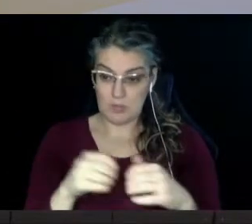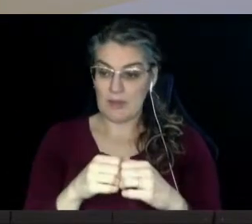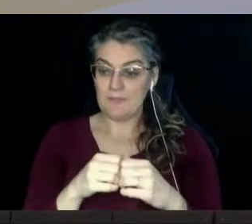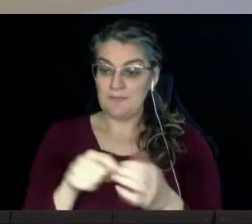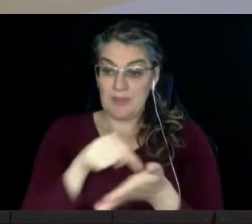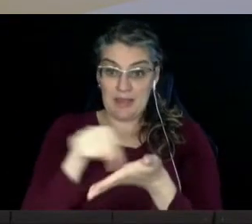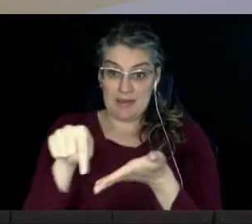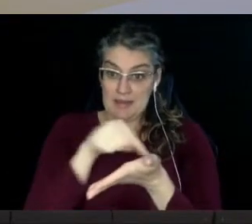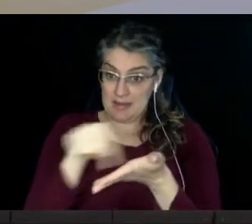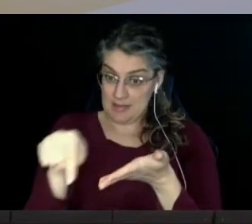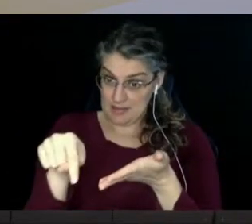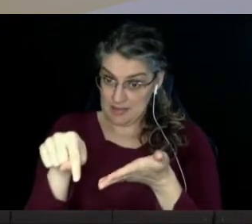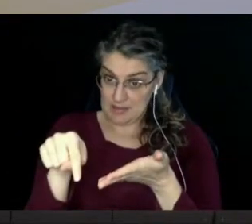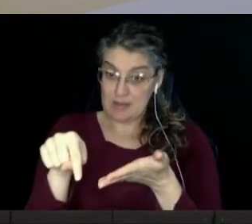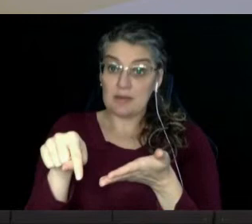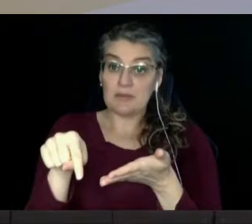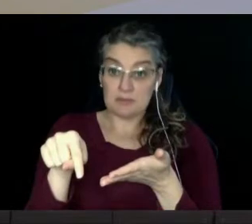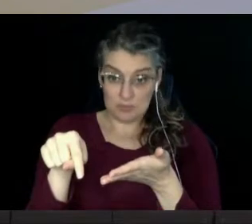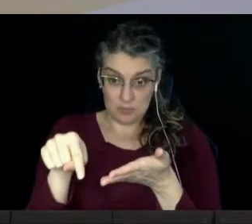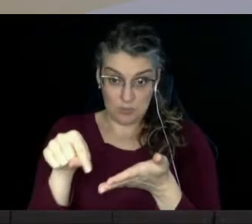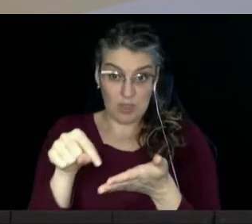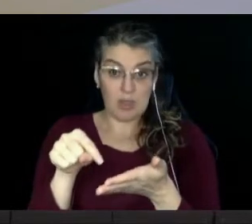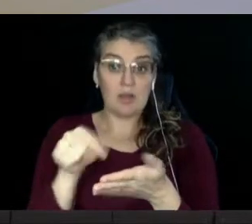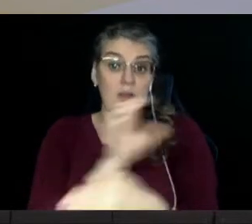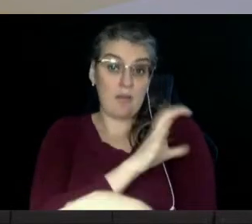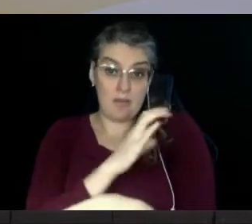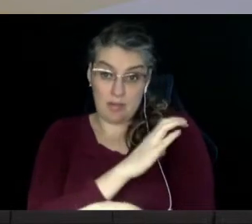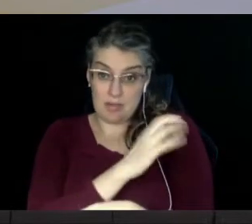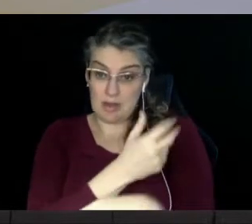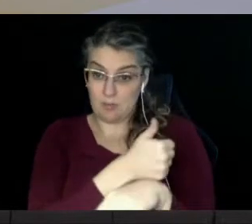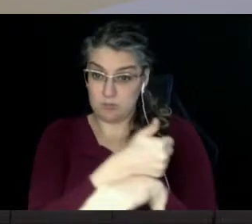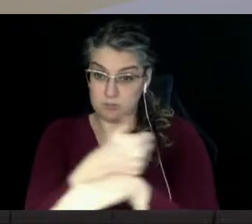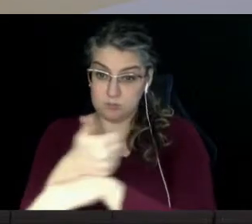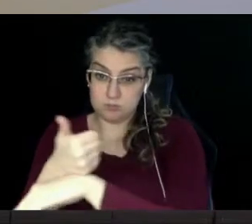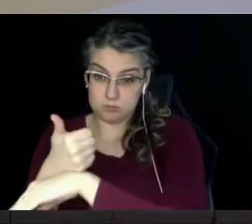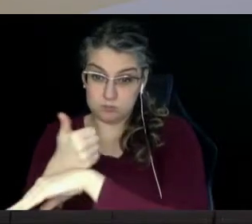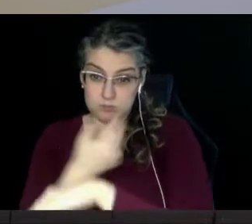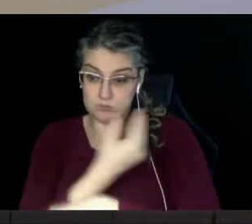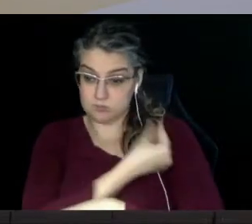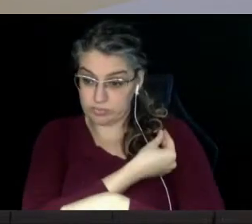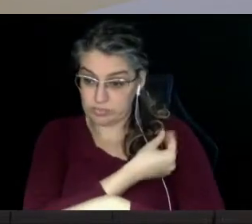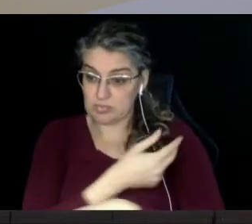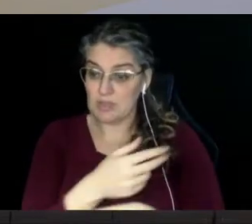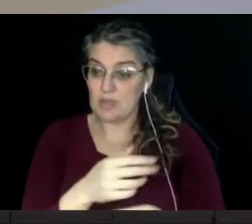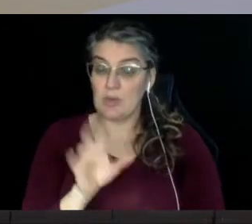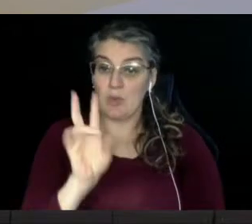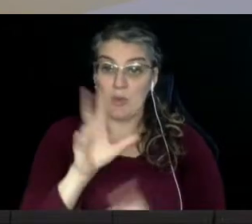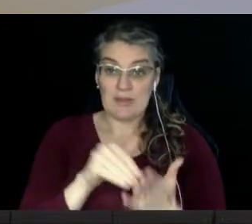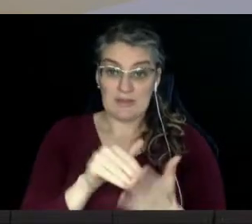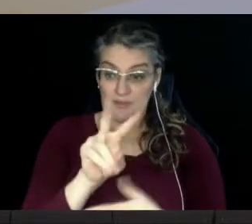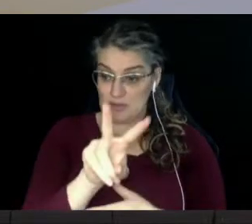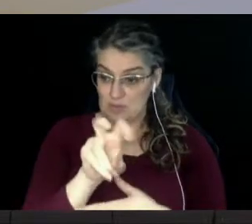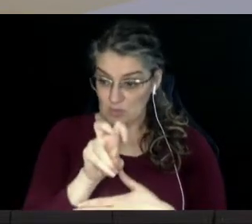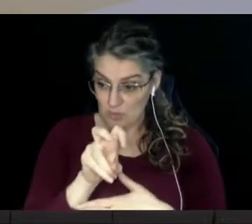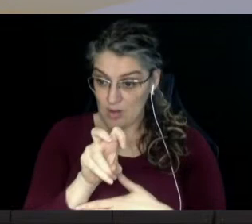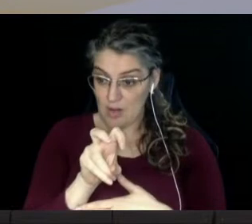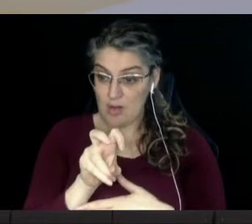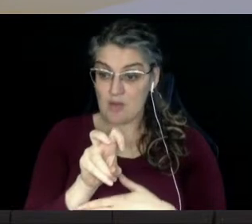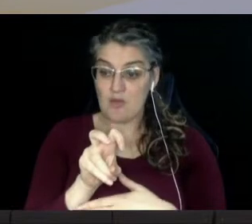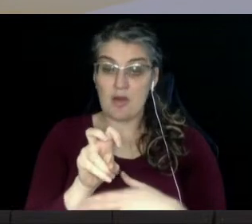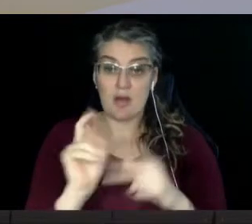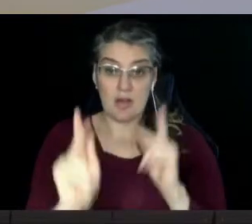vaccine. Our plan is to administer a total of 7,200 doses this week, or an average of 1,200 per